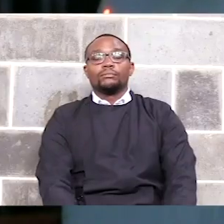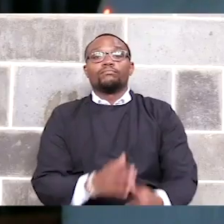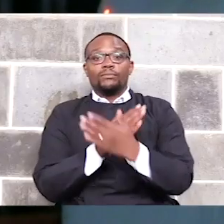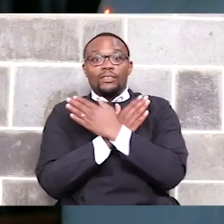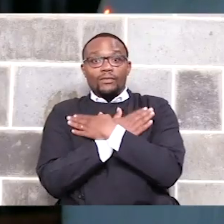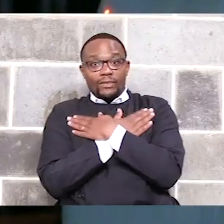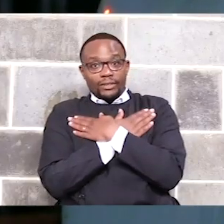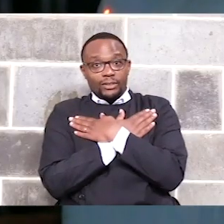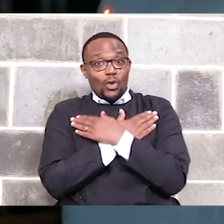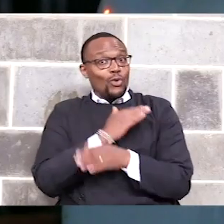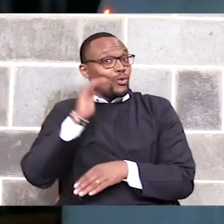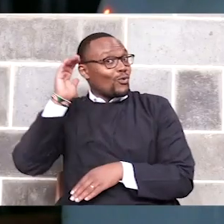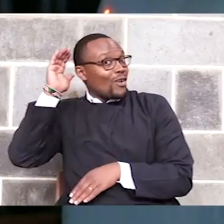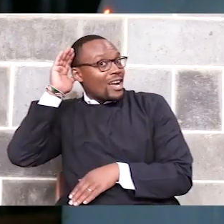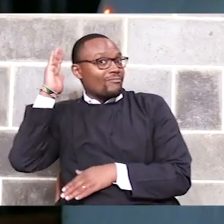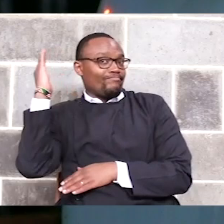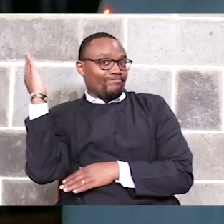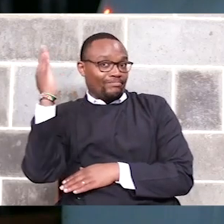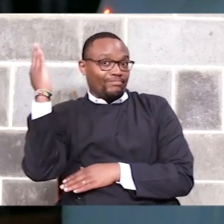Friends, you have heard the message of God today.